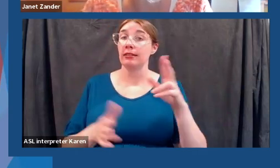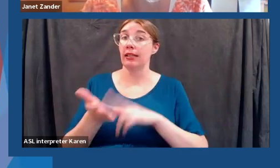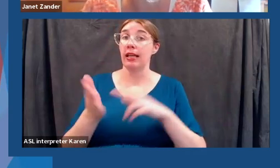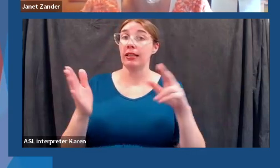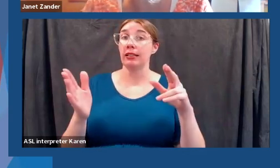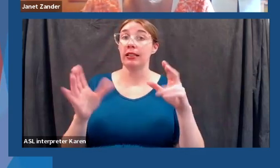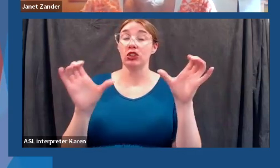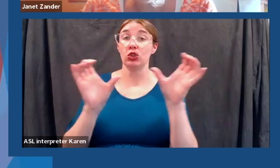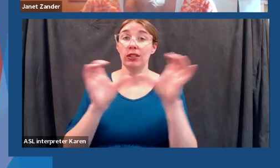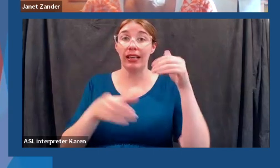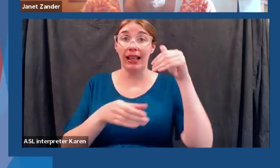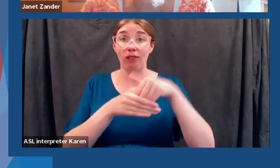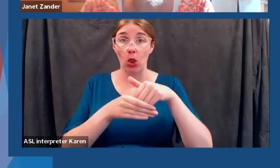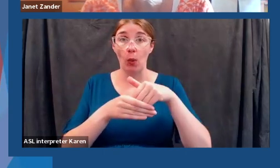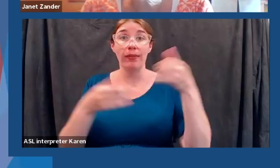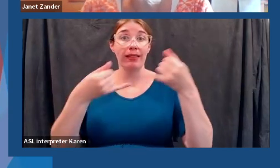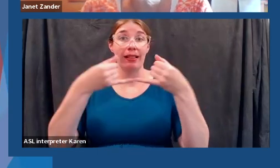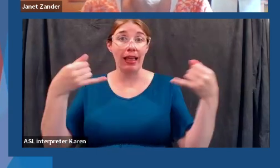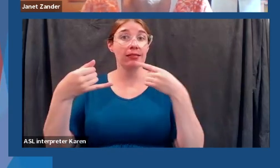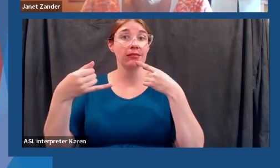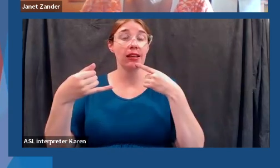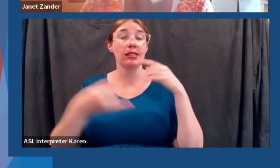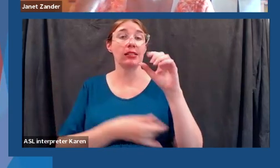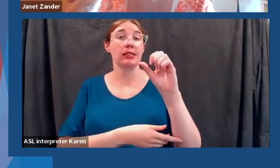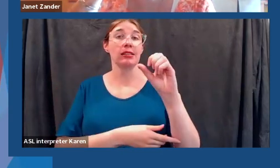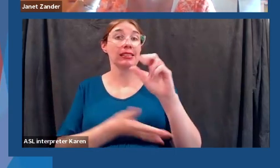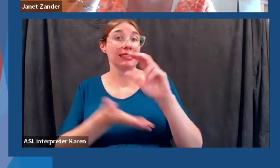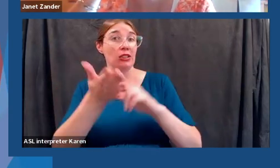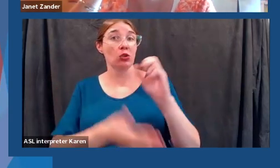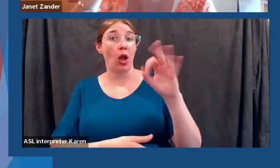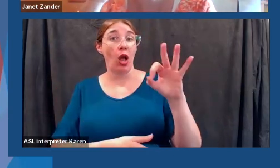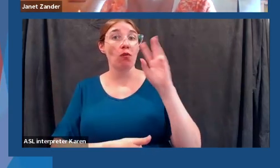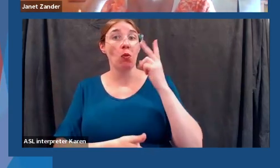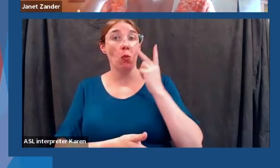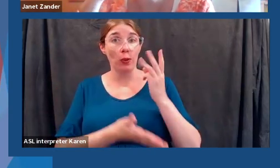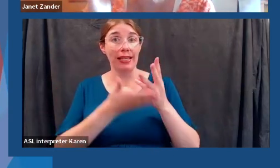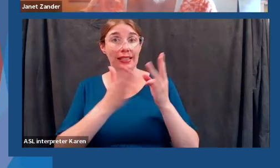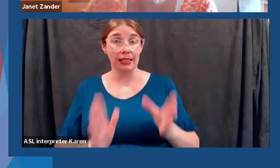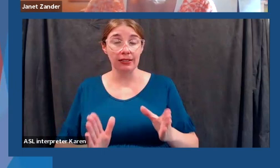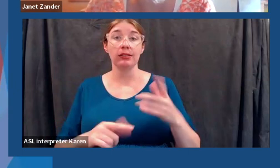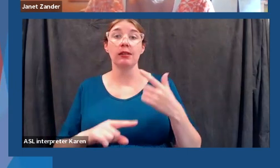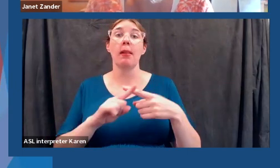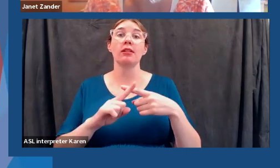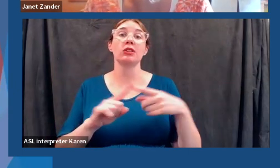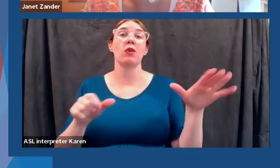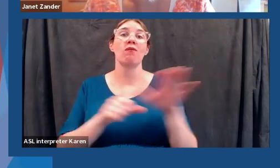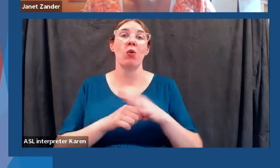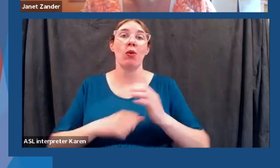on the line marked signature of witness. So anybody who witnesses must write their full address underneath the witness